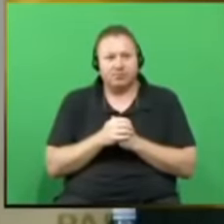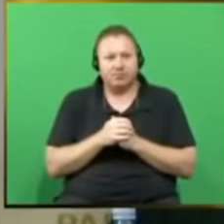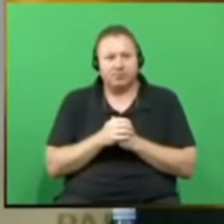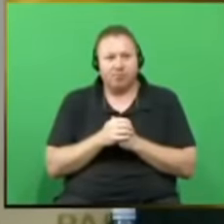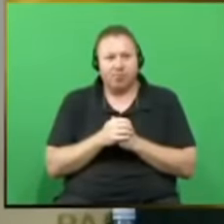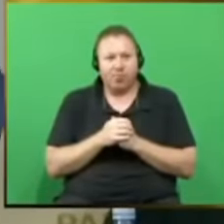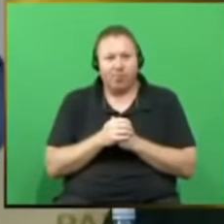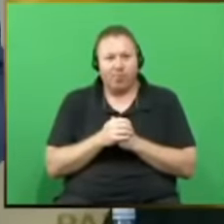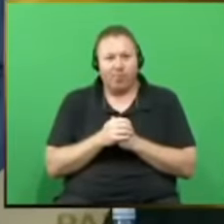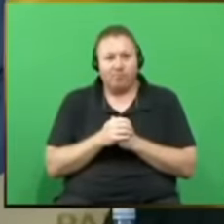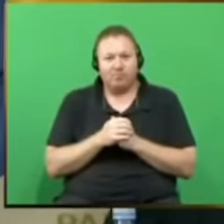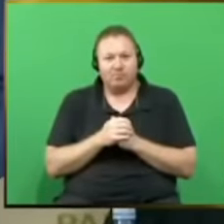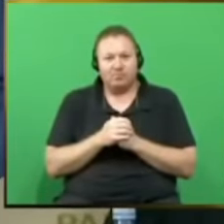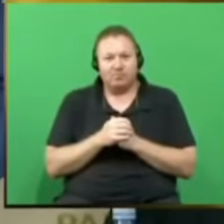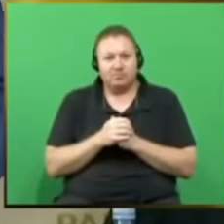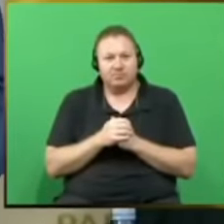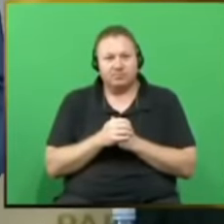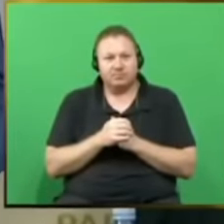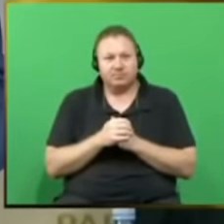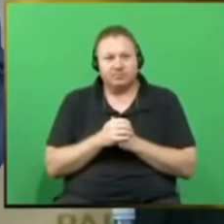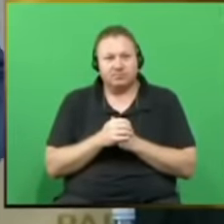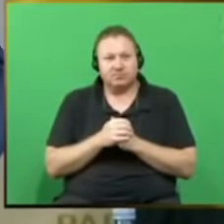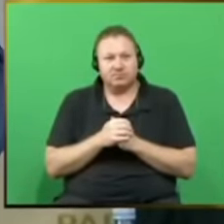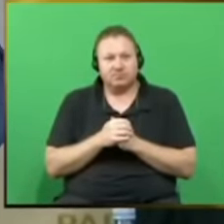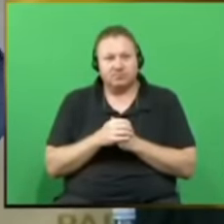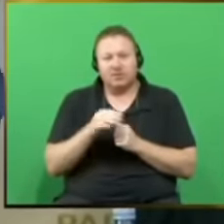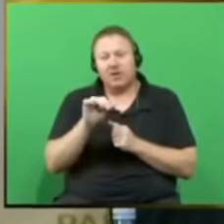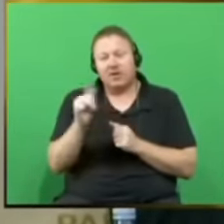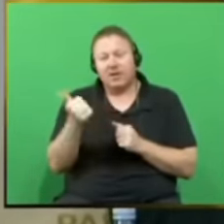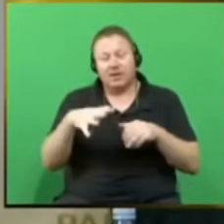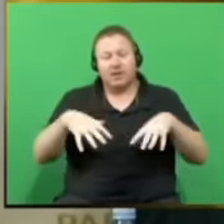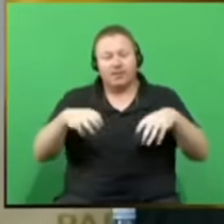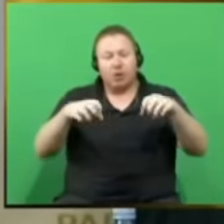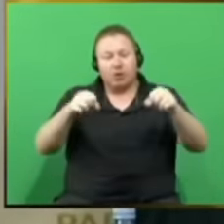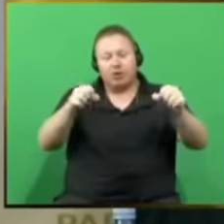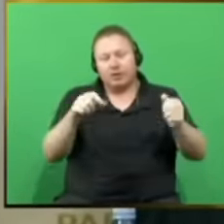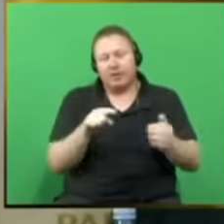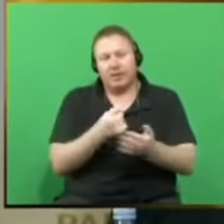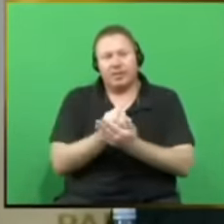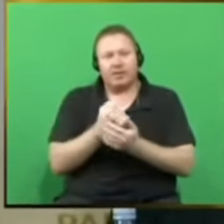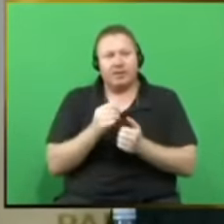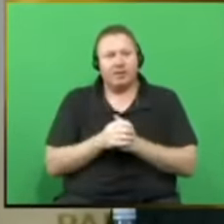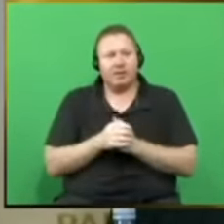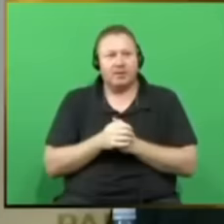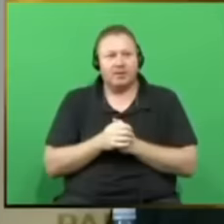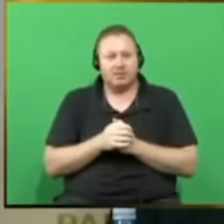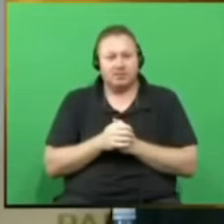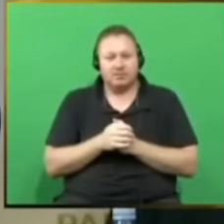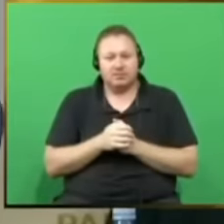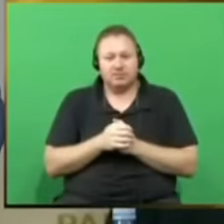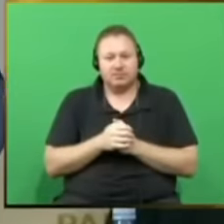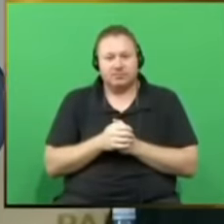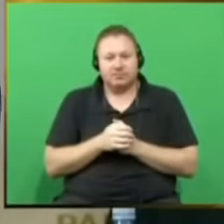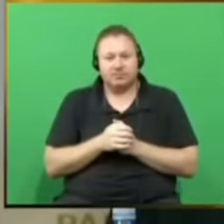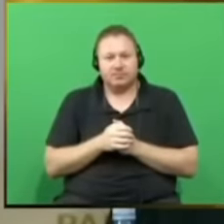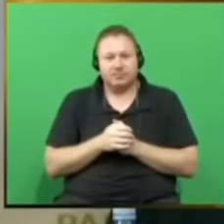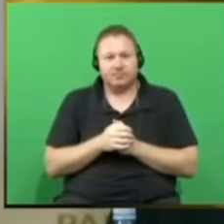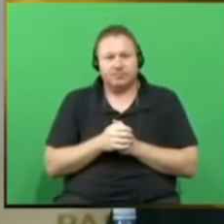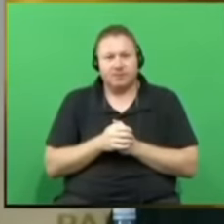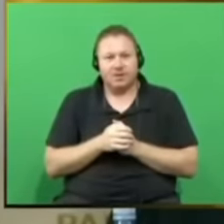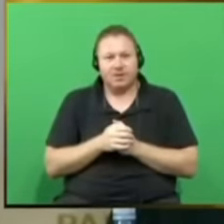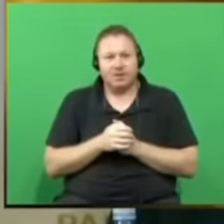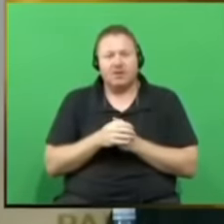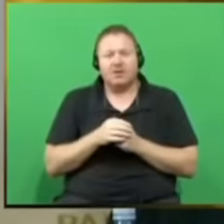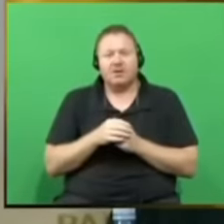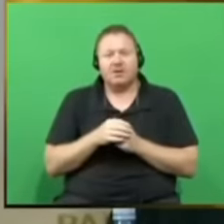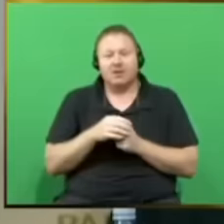But it wasn't long until load shedding hit. The lights went out. And of course, that's